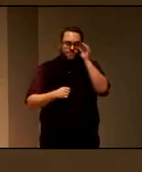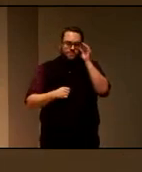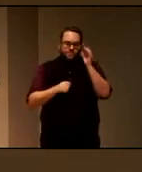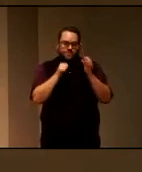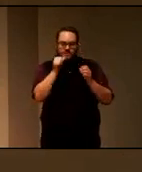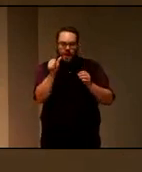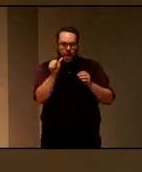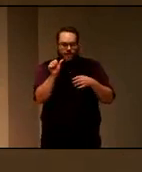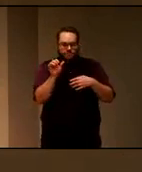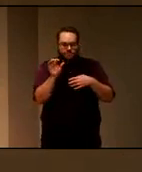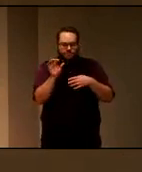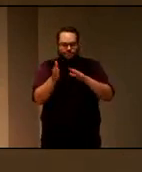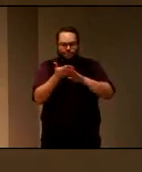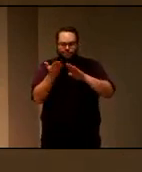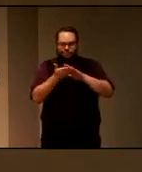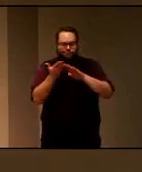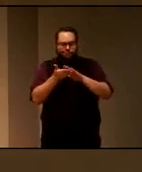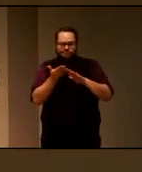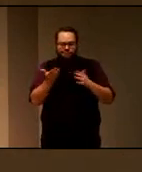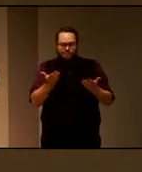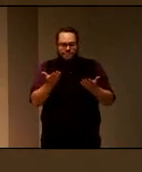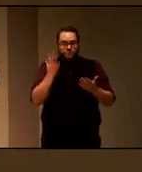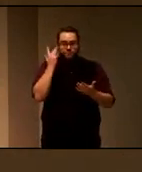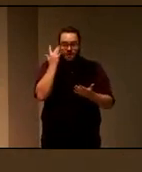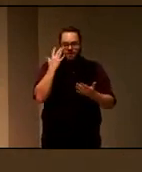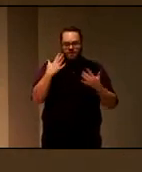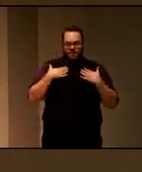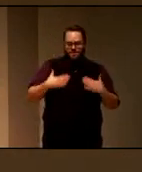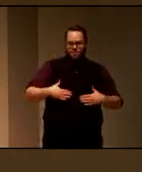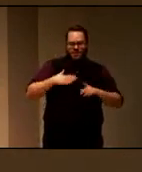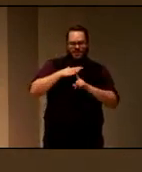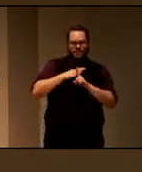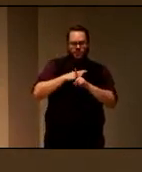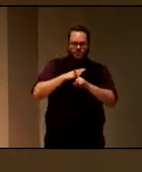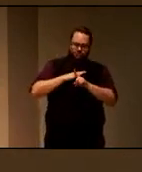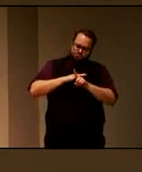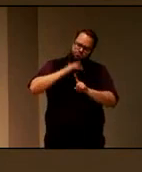not working because body temperature was too high.